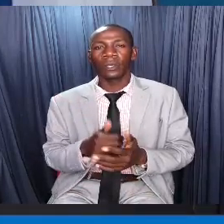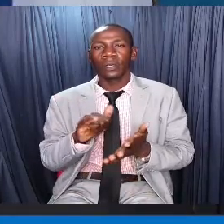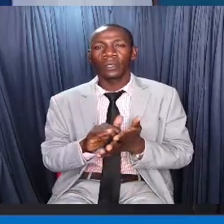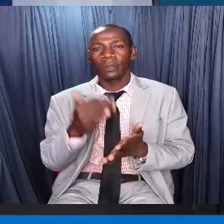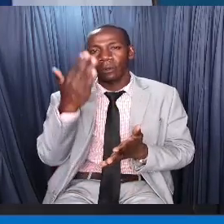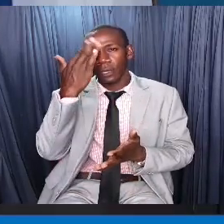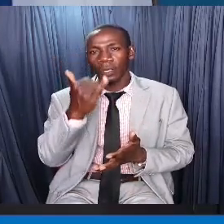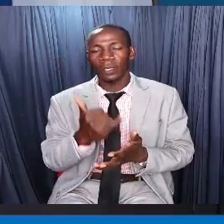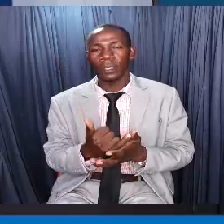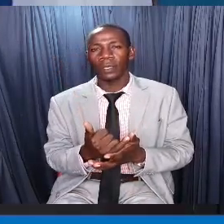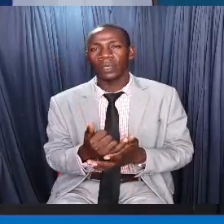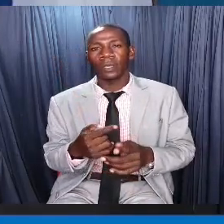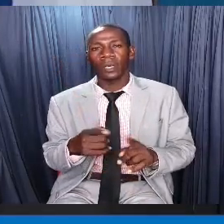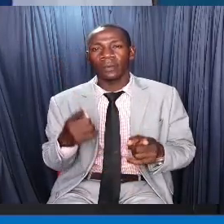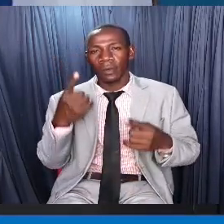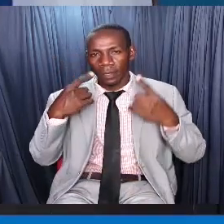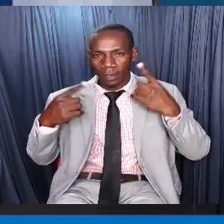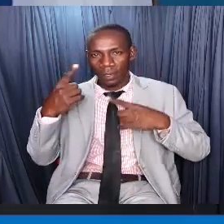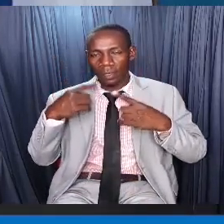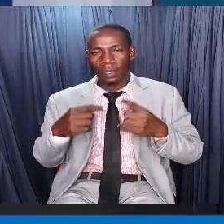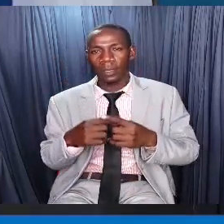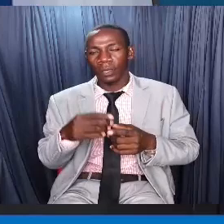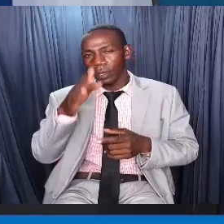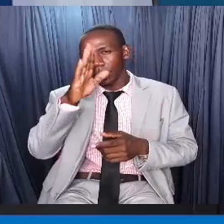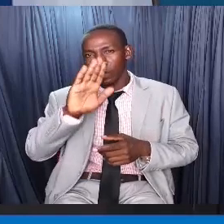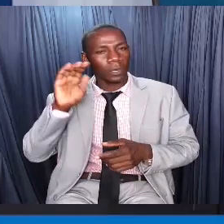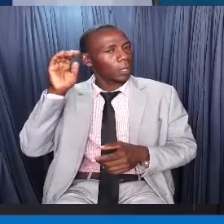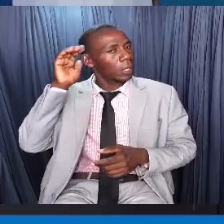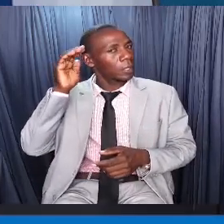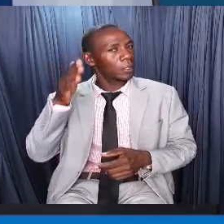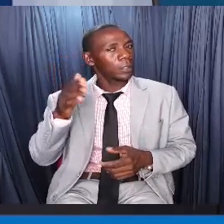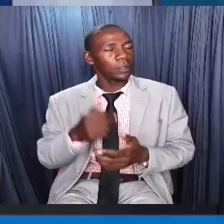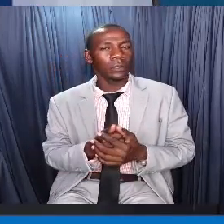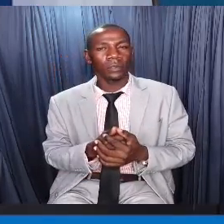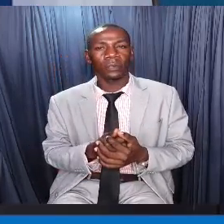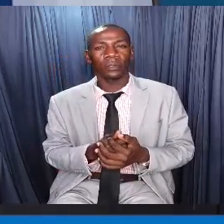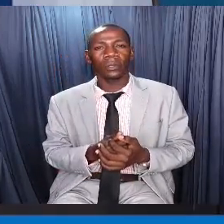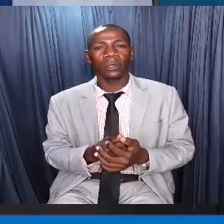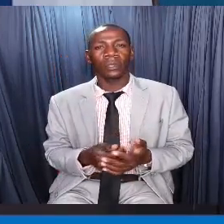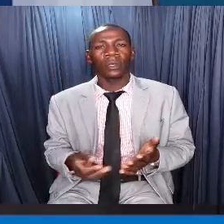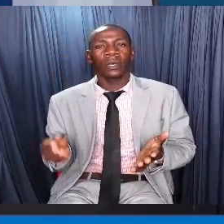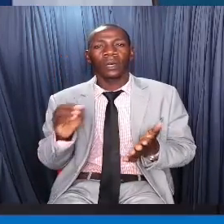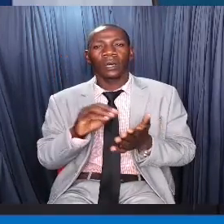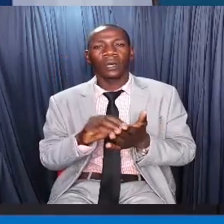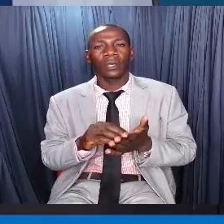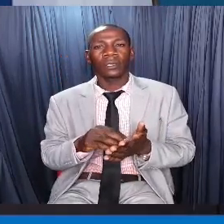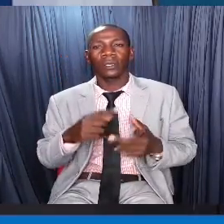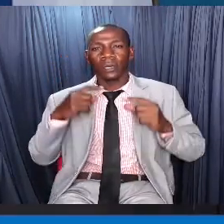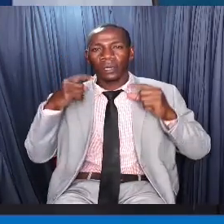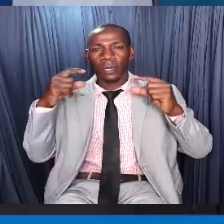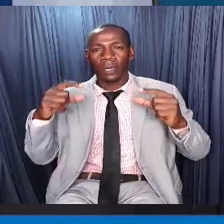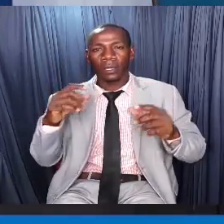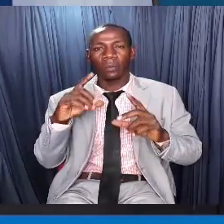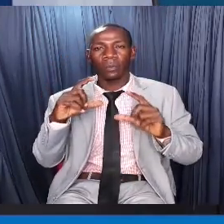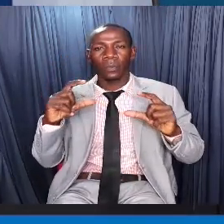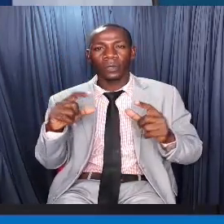maana. That's why. Kila akilia. Whenever he cries. Mungu anamsikia. God hears him. Tena ni bahati kubwa sana. Again, it's a very